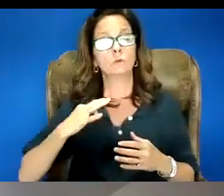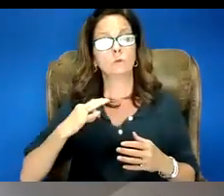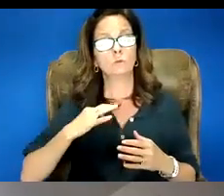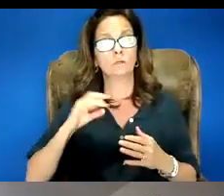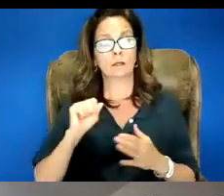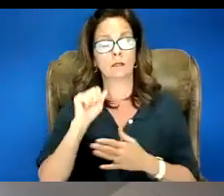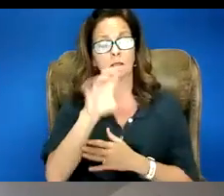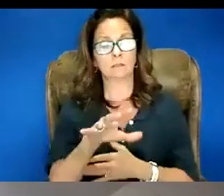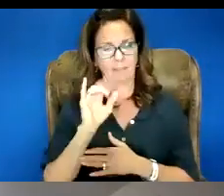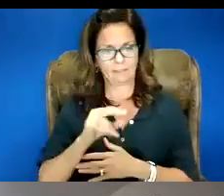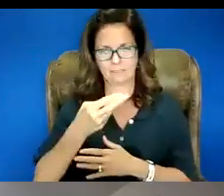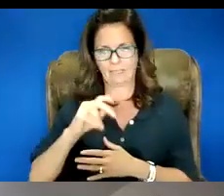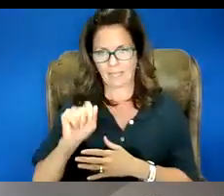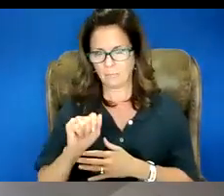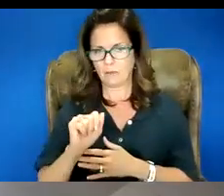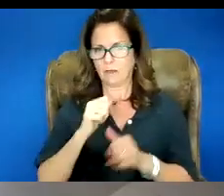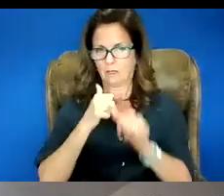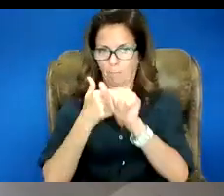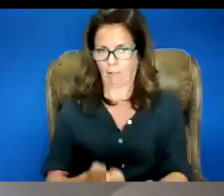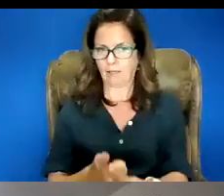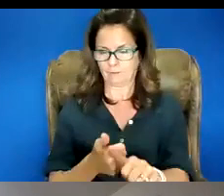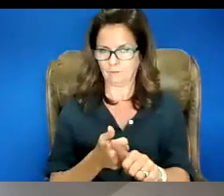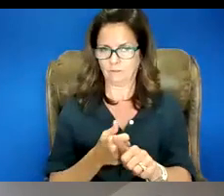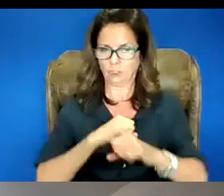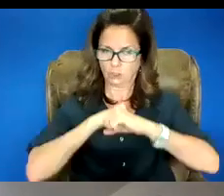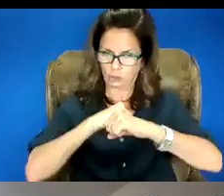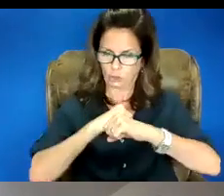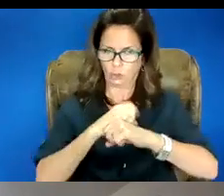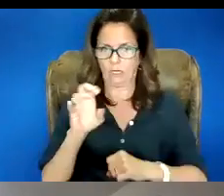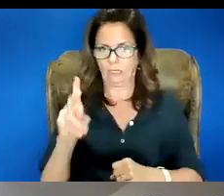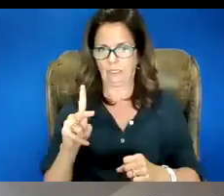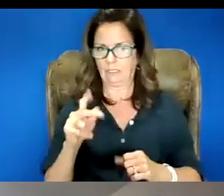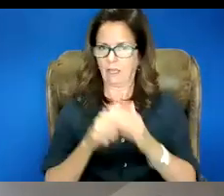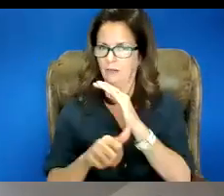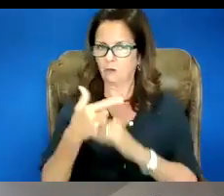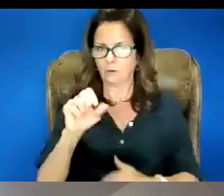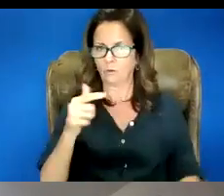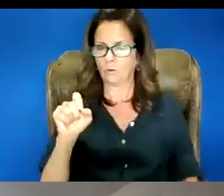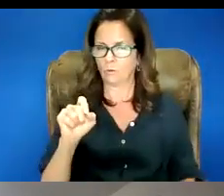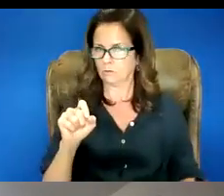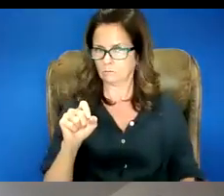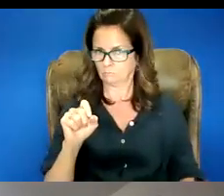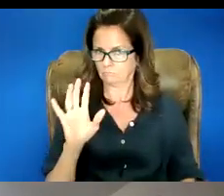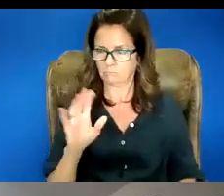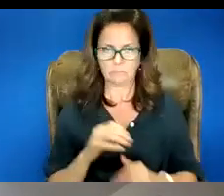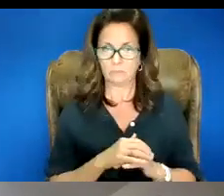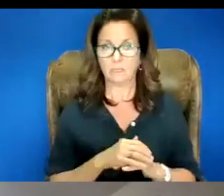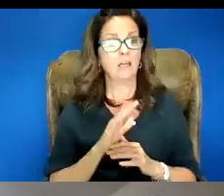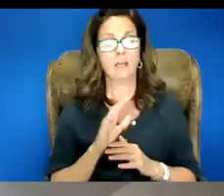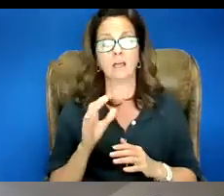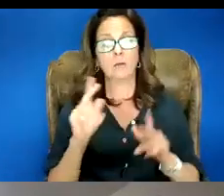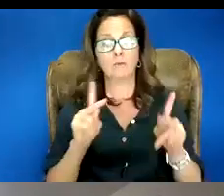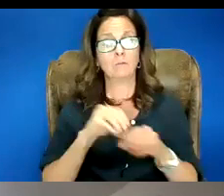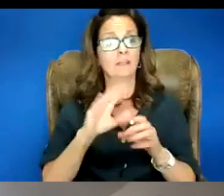compliant, secure link through Google Forms that nobody in your agency has any access to.